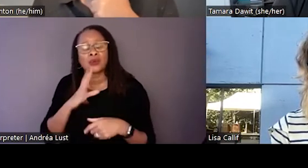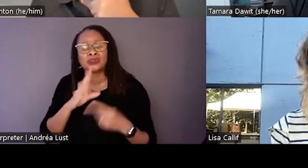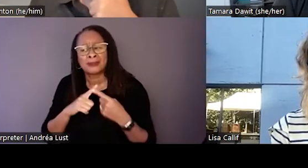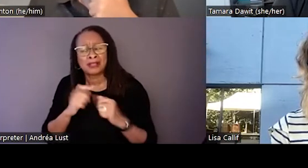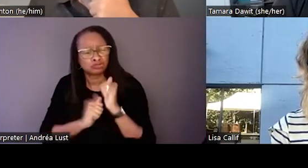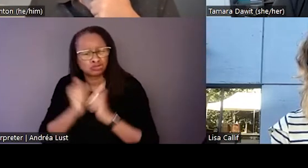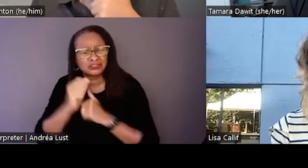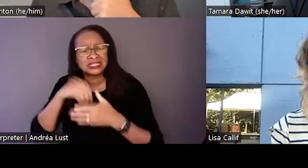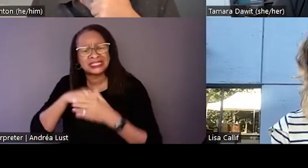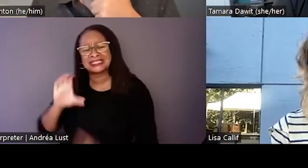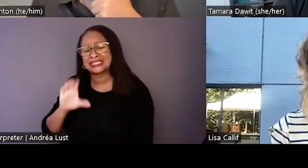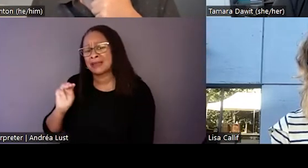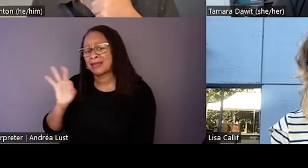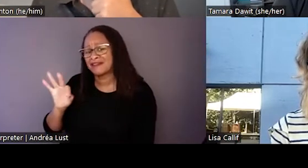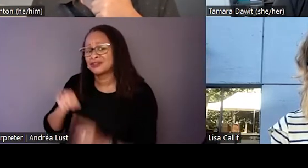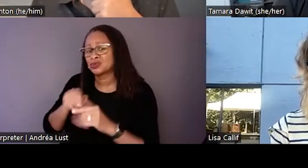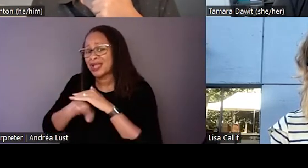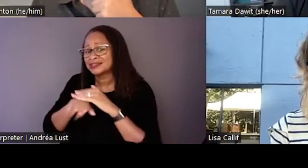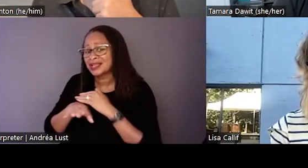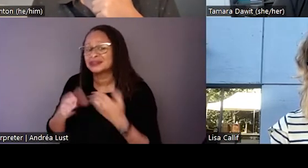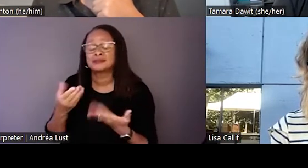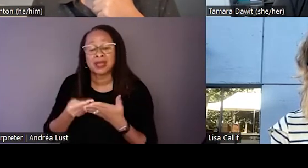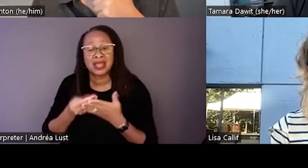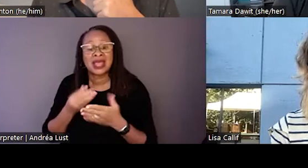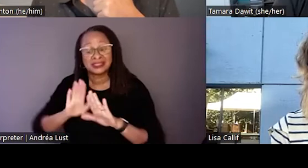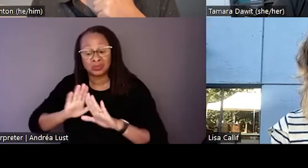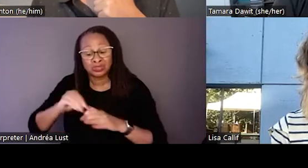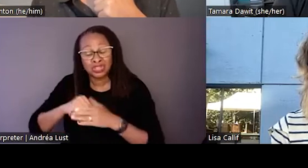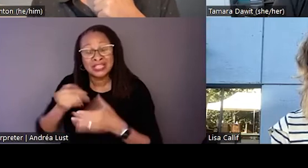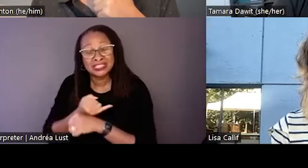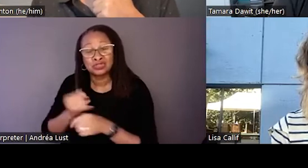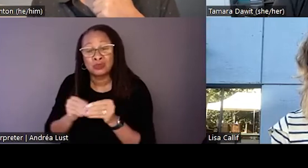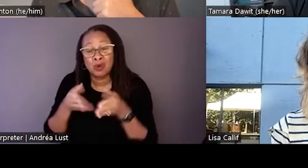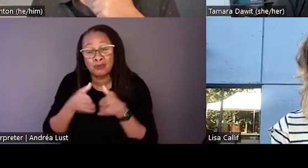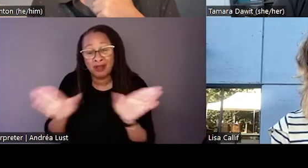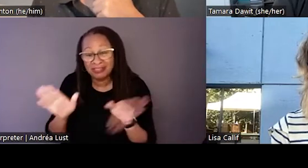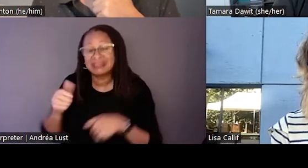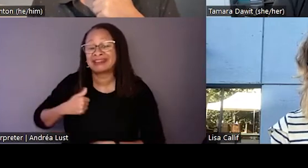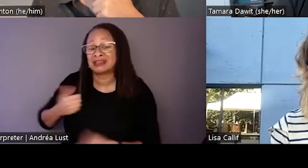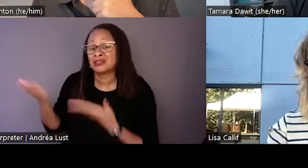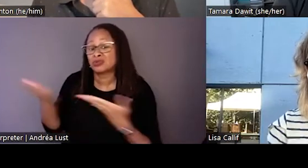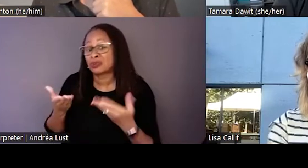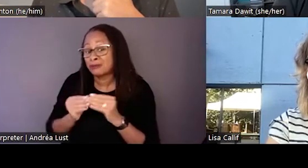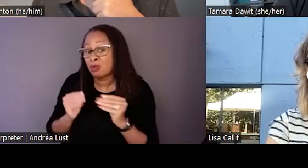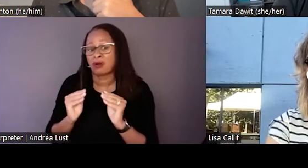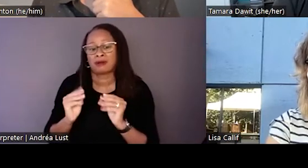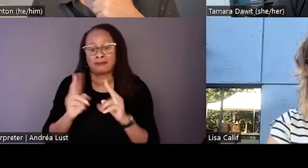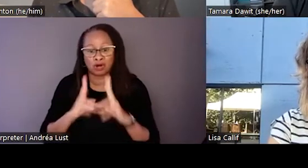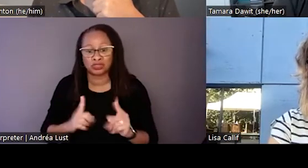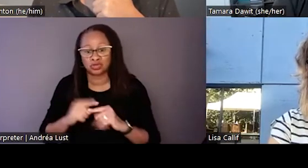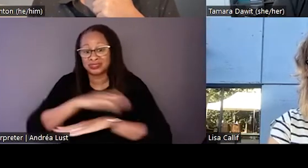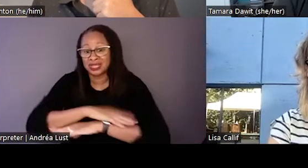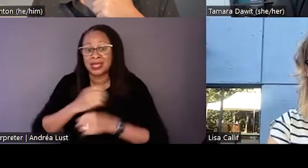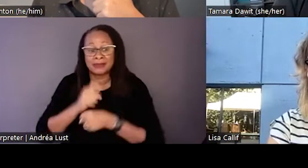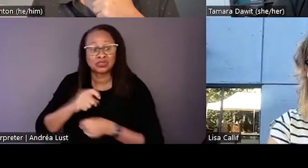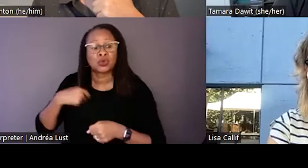within the CMF to access money and also to push within the industry more broadly in Canada to bring more partners to the table to make sure that we can do